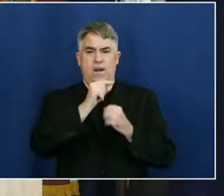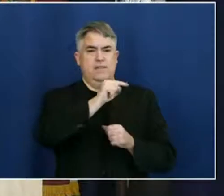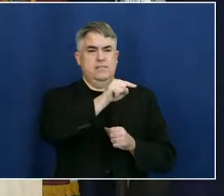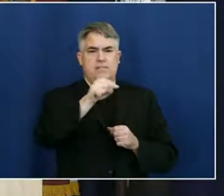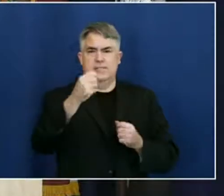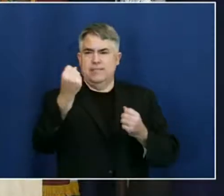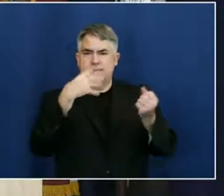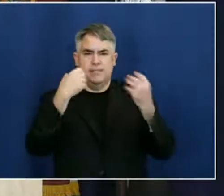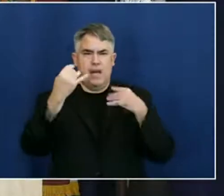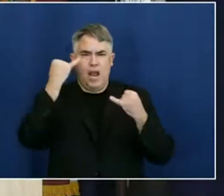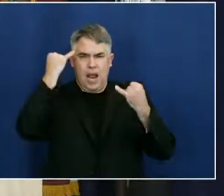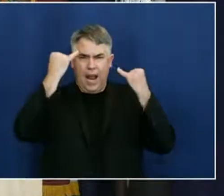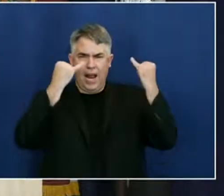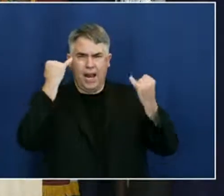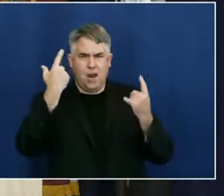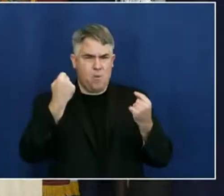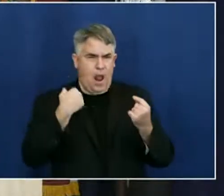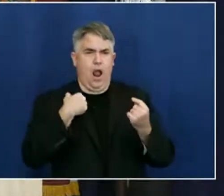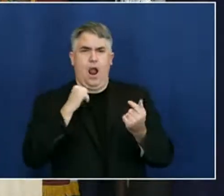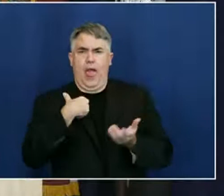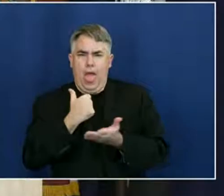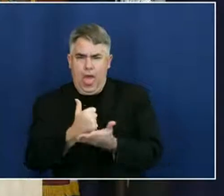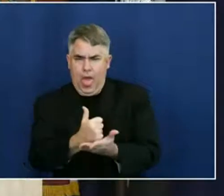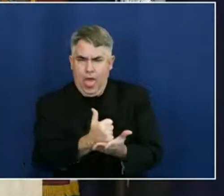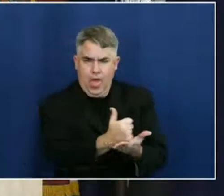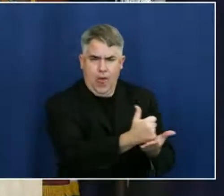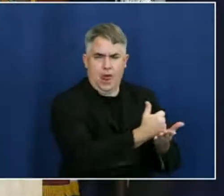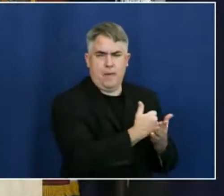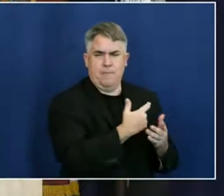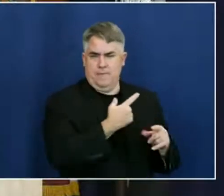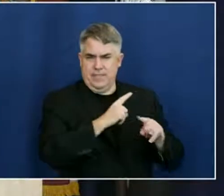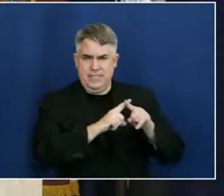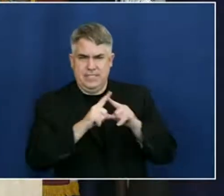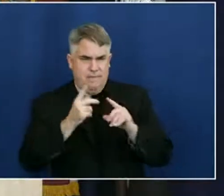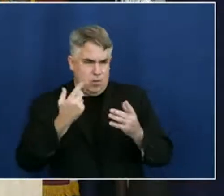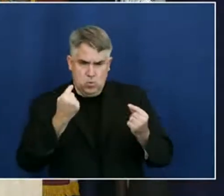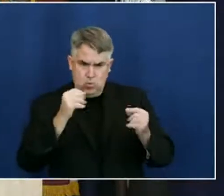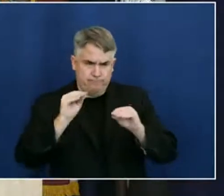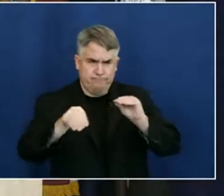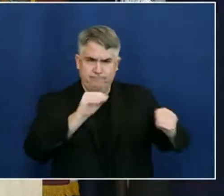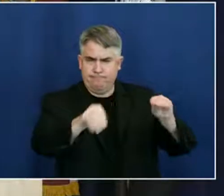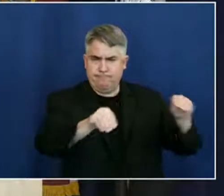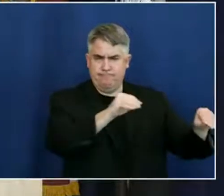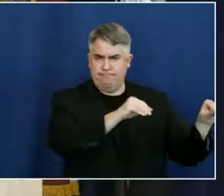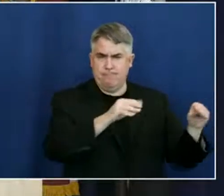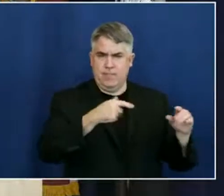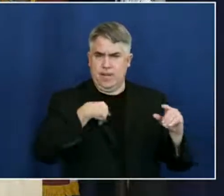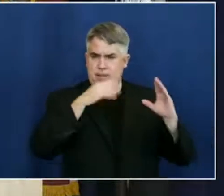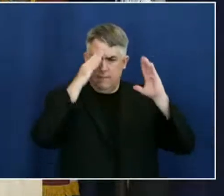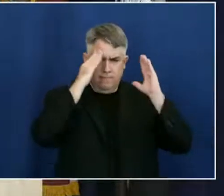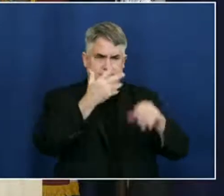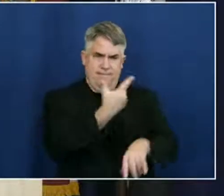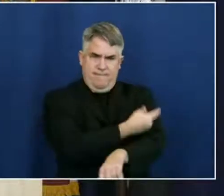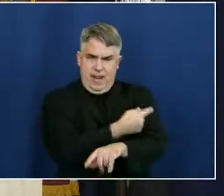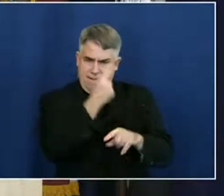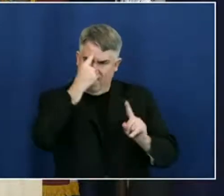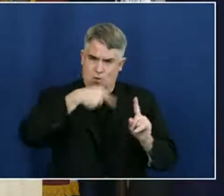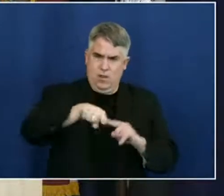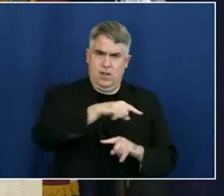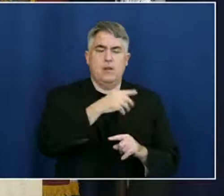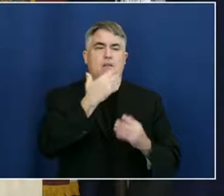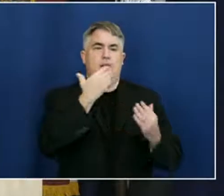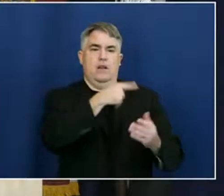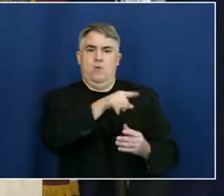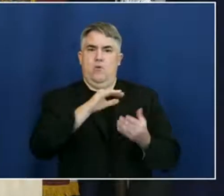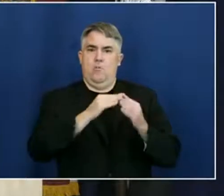sure that we are helping our communities fill out their appointments so that we are able to get their vaccinations as soon as